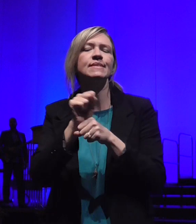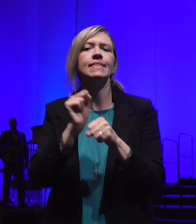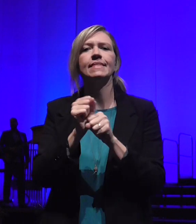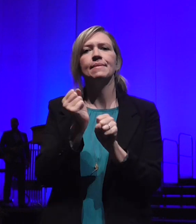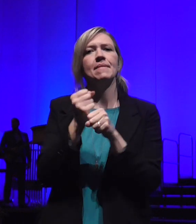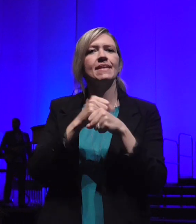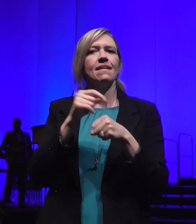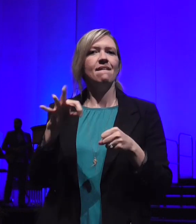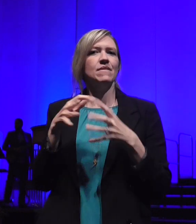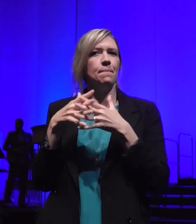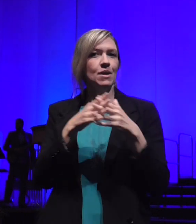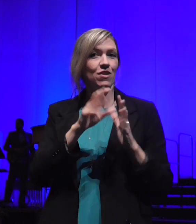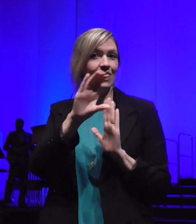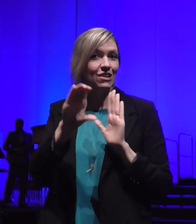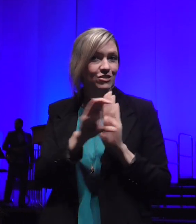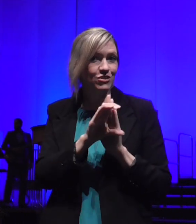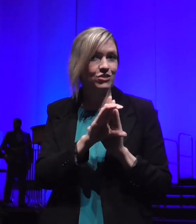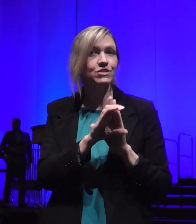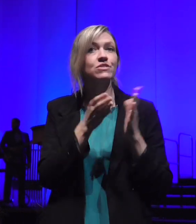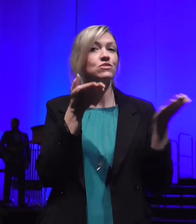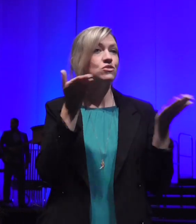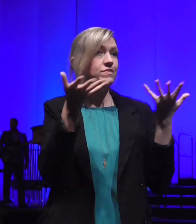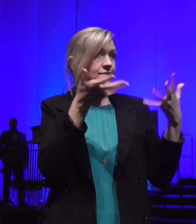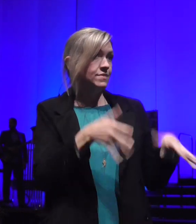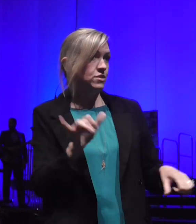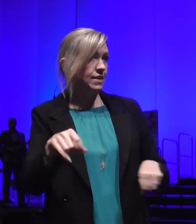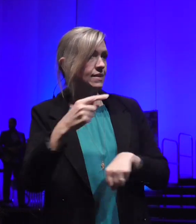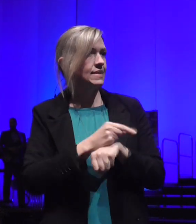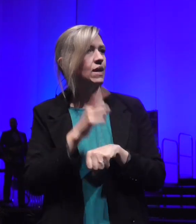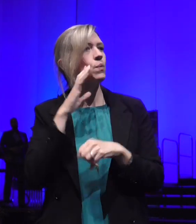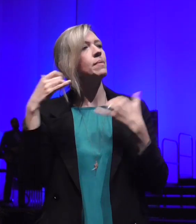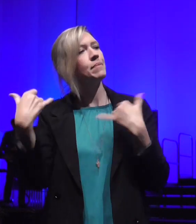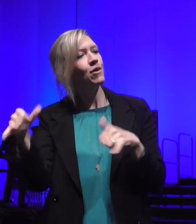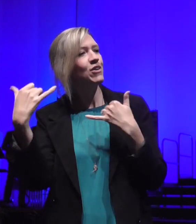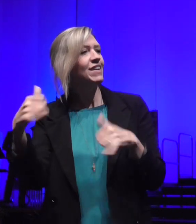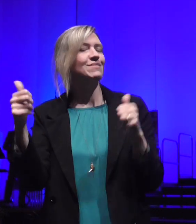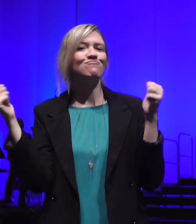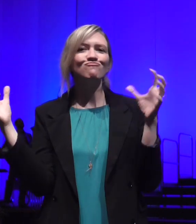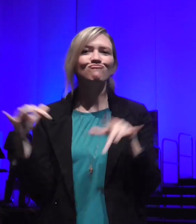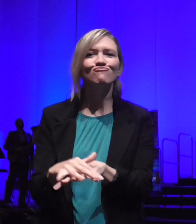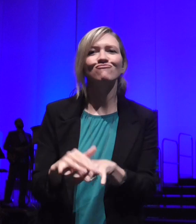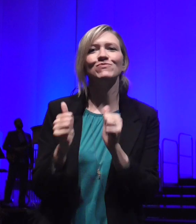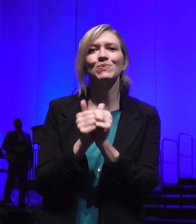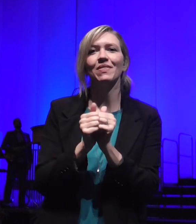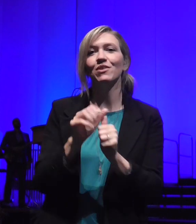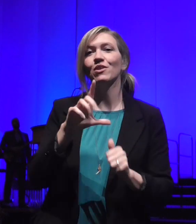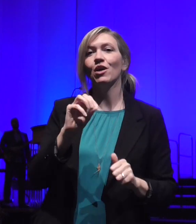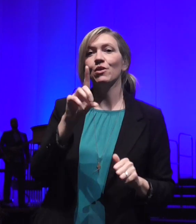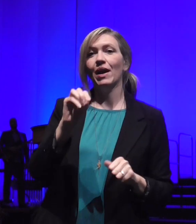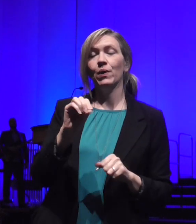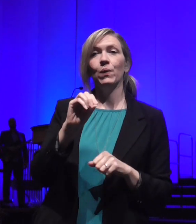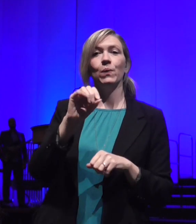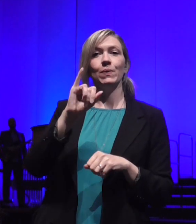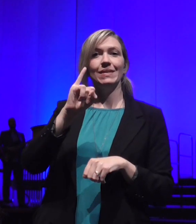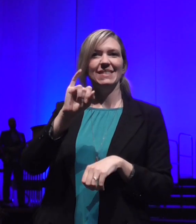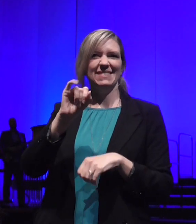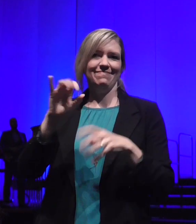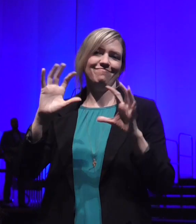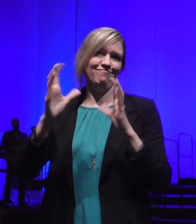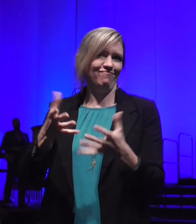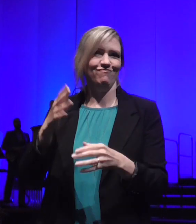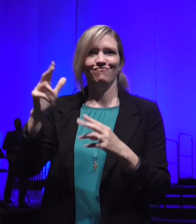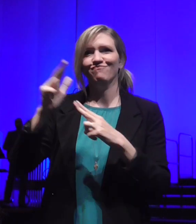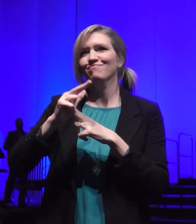making of the American character. And after service that day, we're going to party. We've got the great Colorado Institution of the Nacho